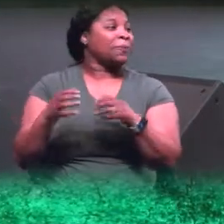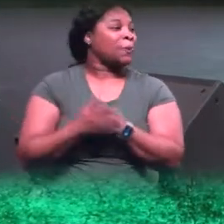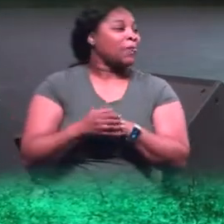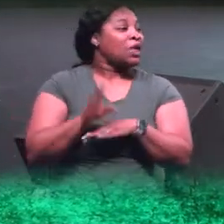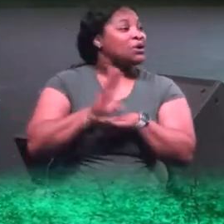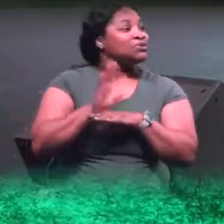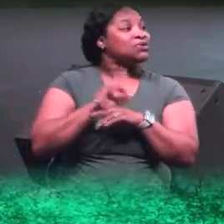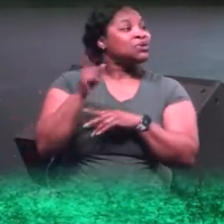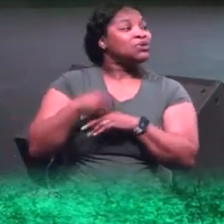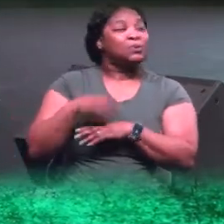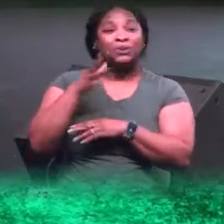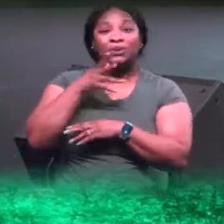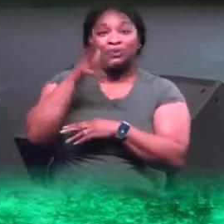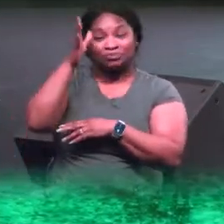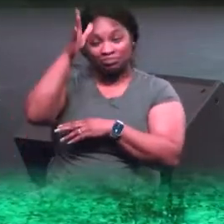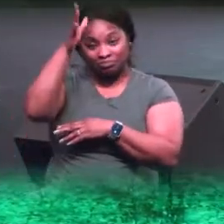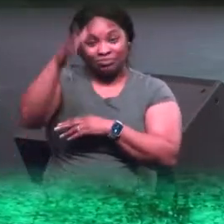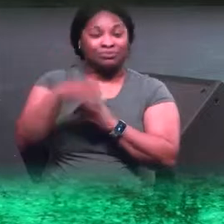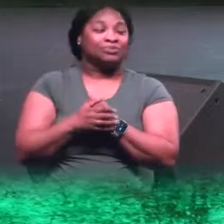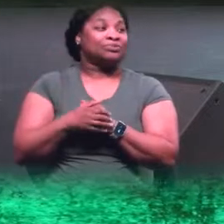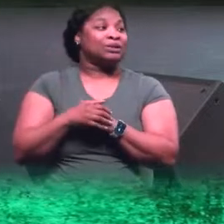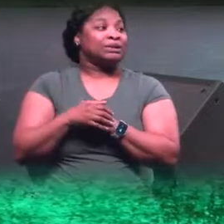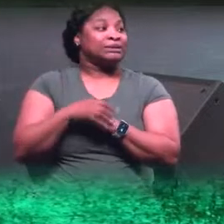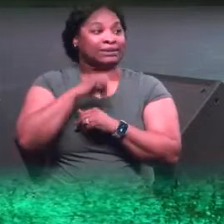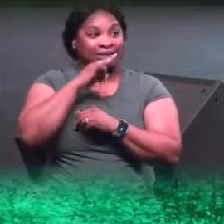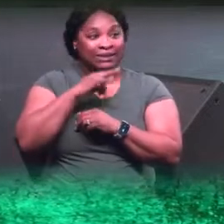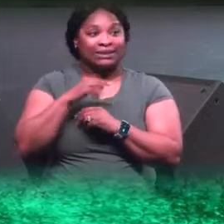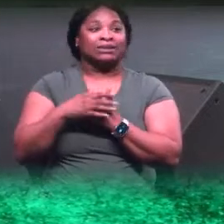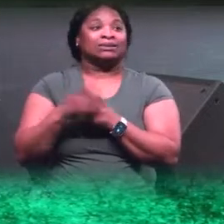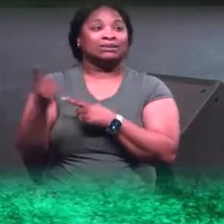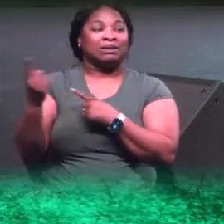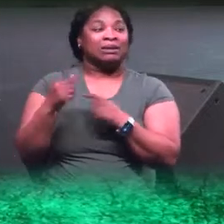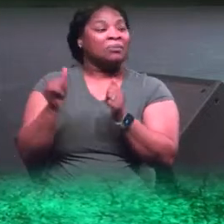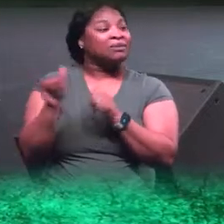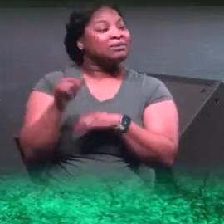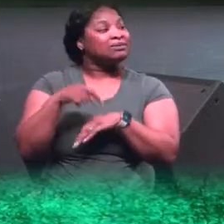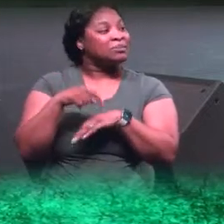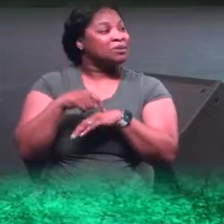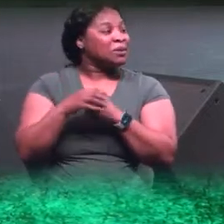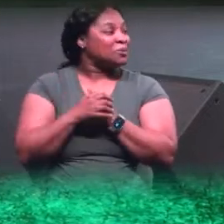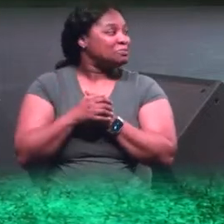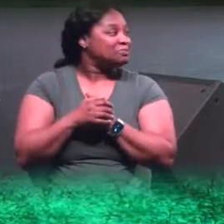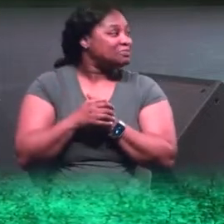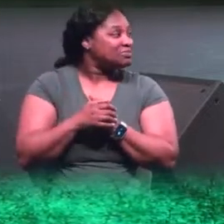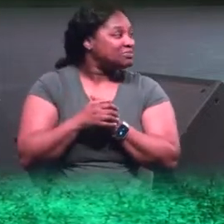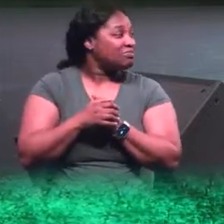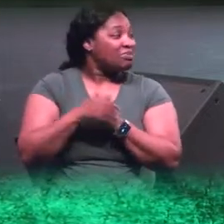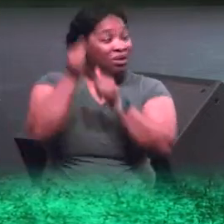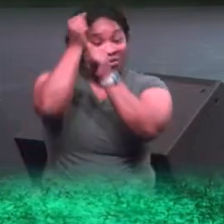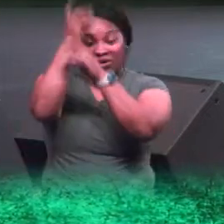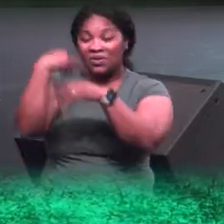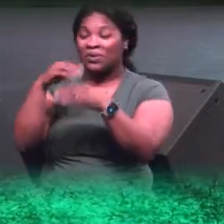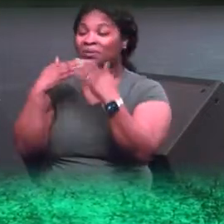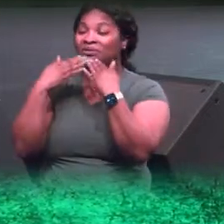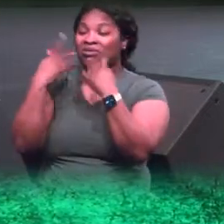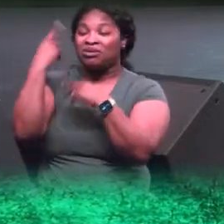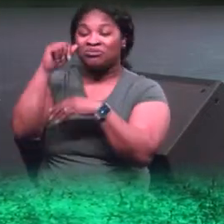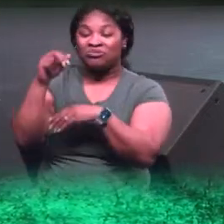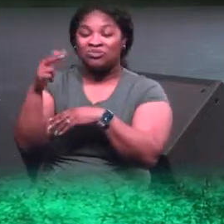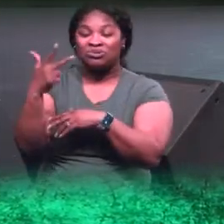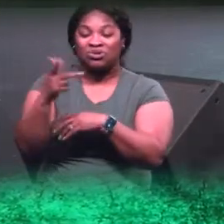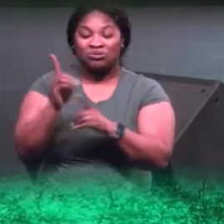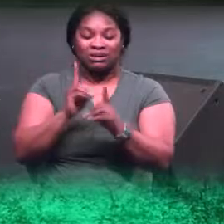A church where grandparents and grandkids can come to at the same time. Father, we thank you for these